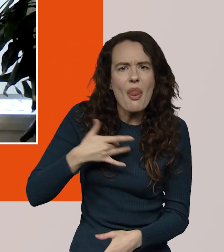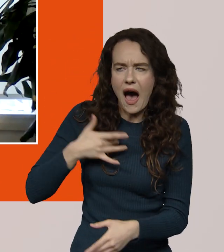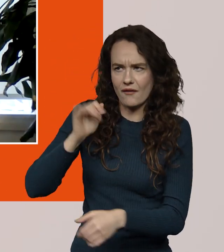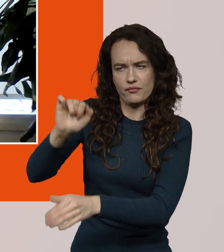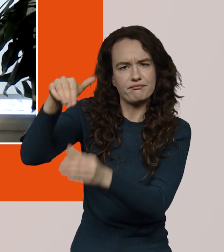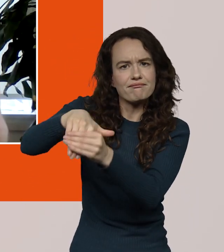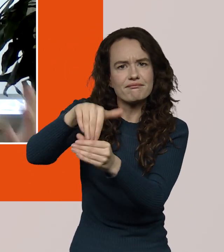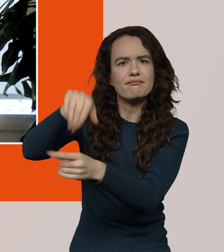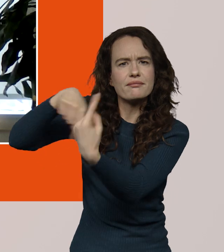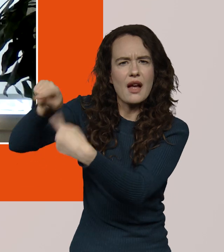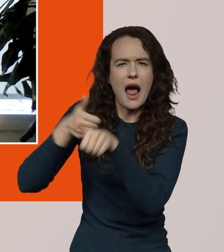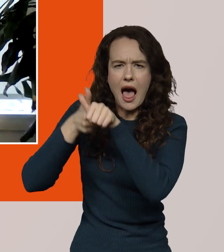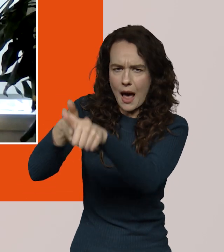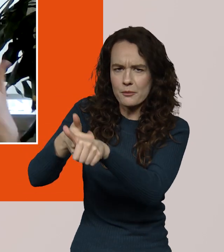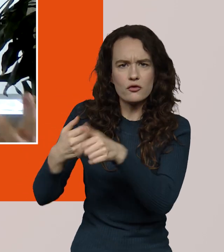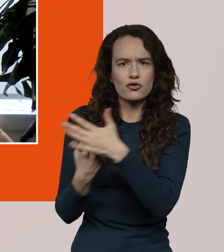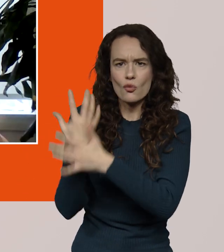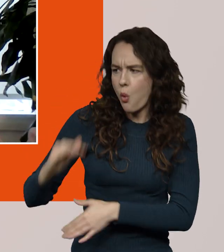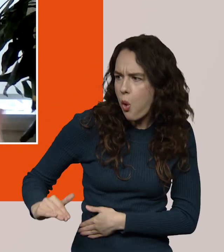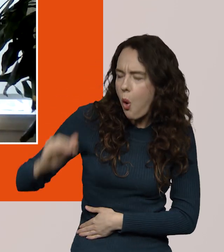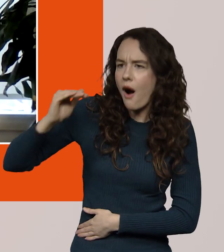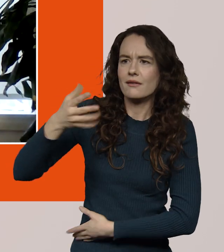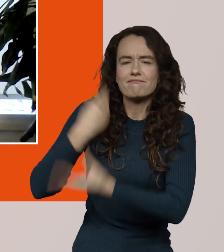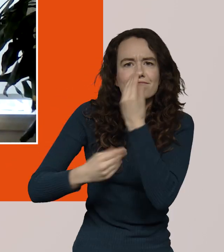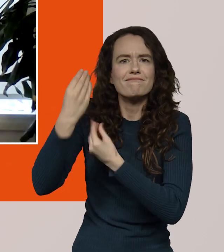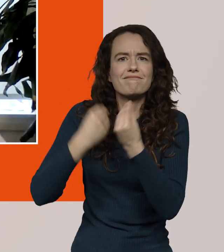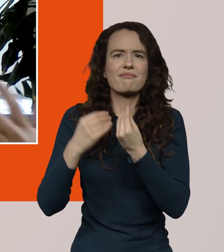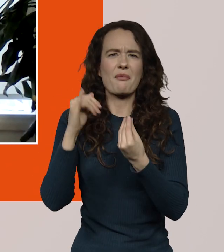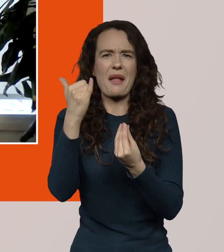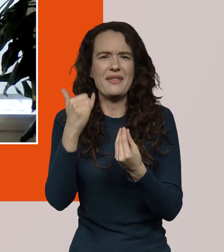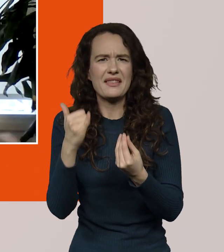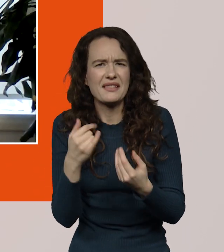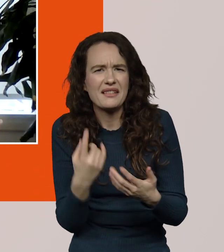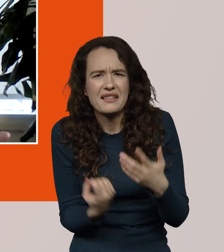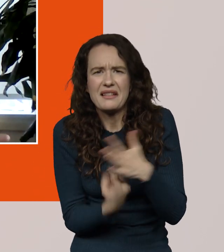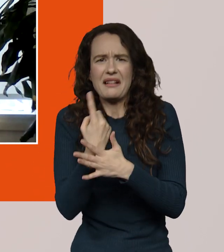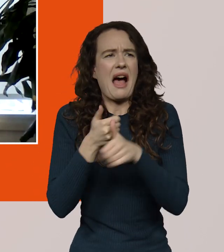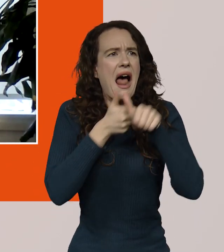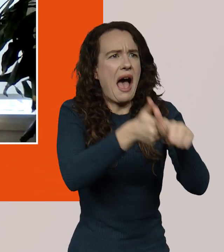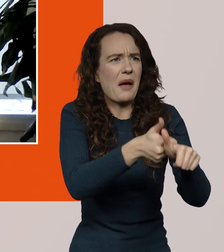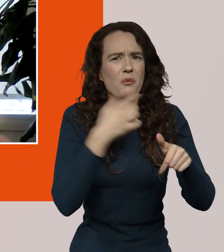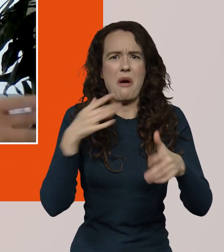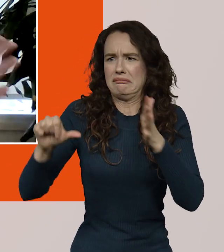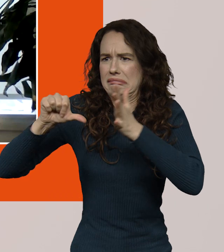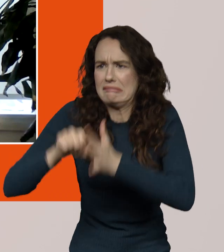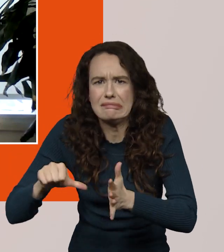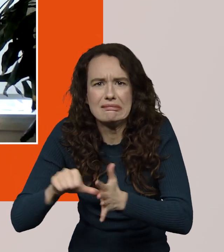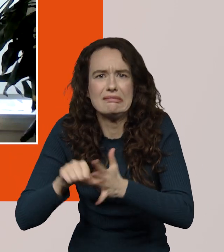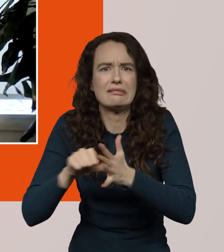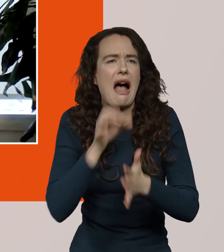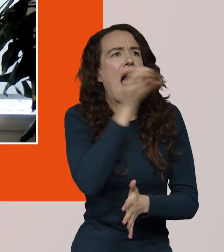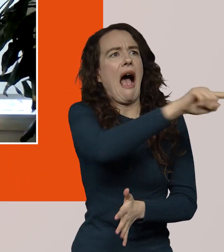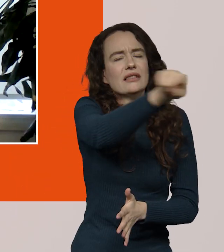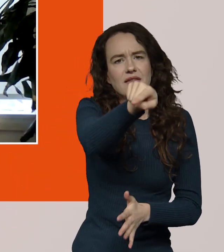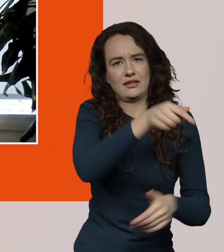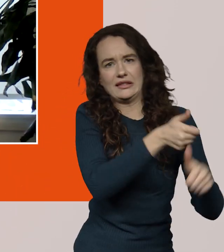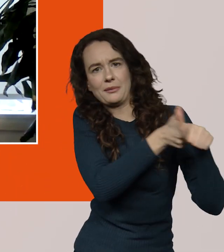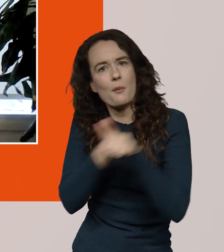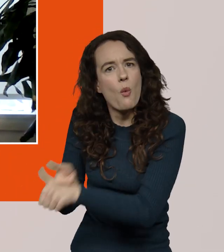County Durham. Hello, guys. Hi, how are you? And what are your names? My name is Ella